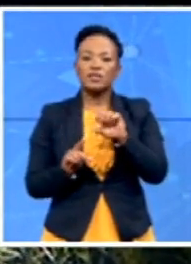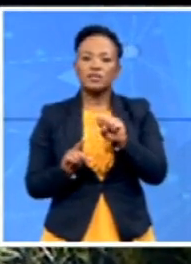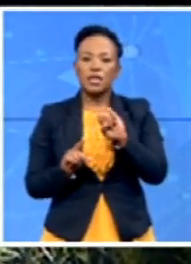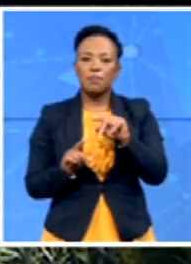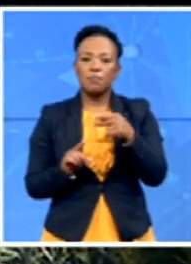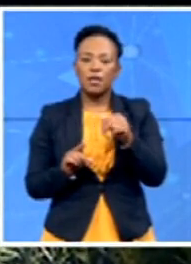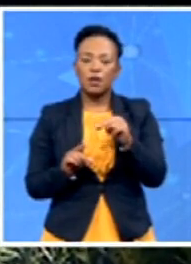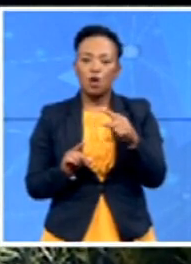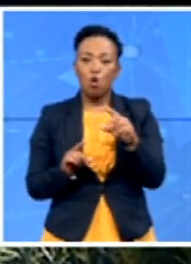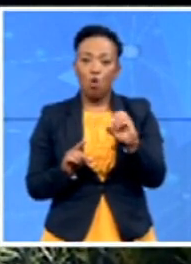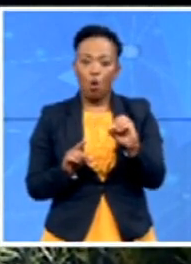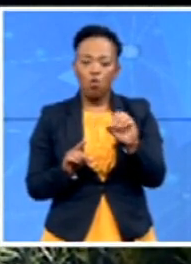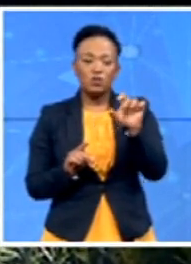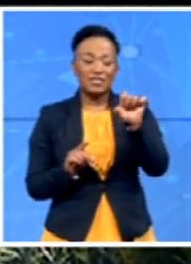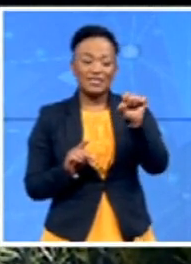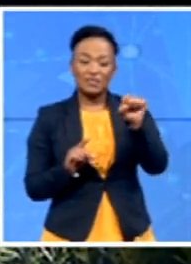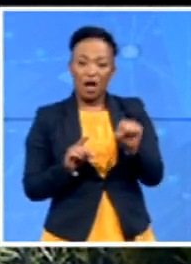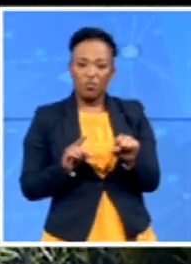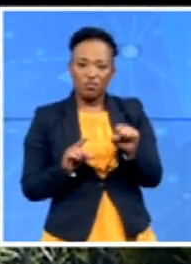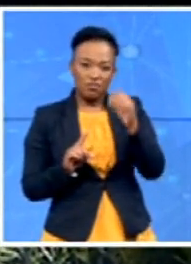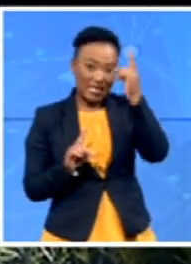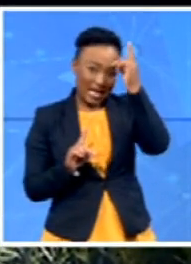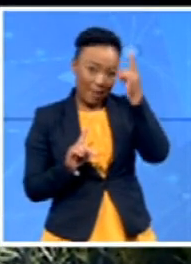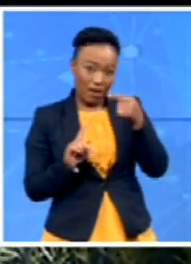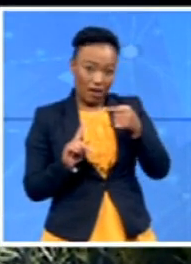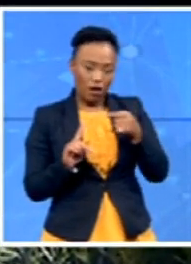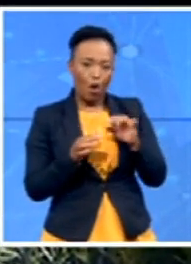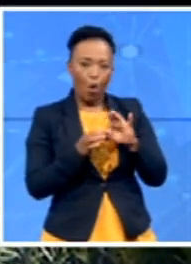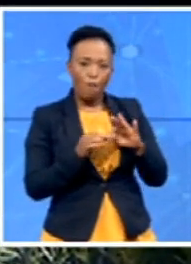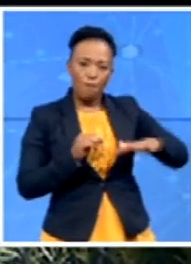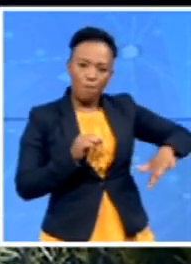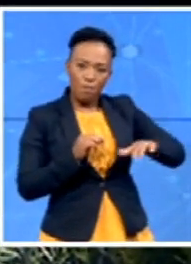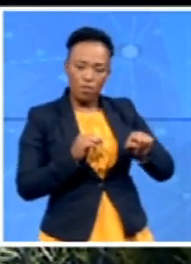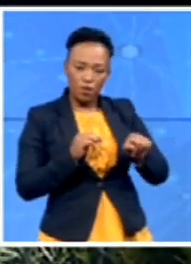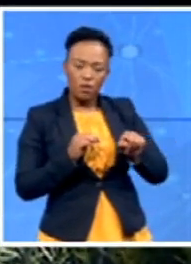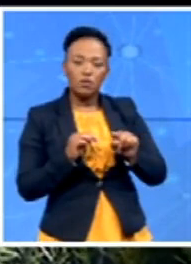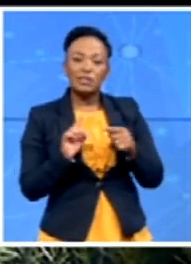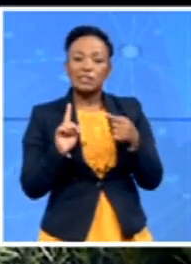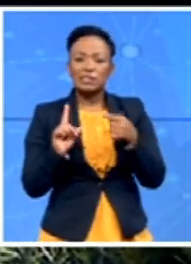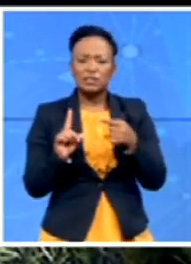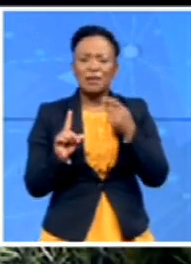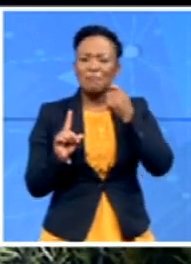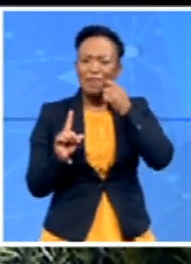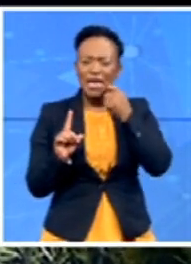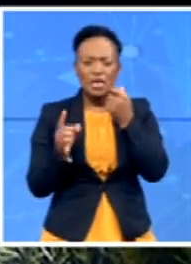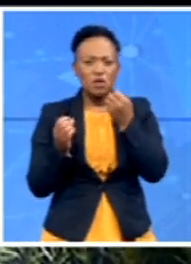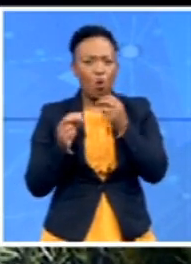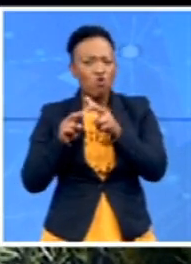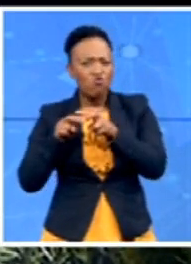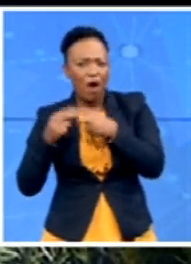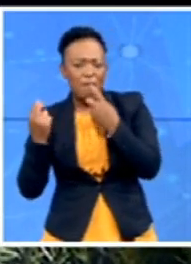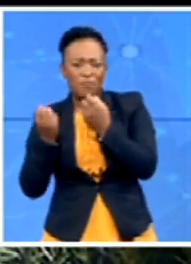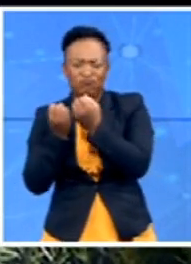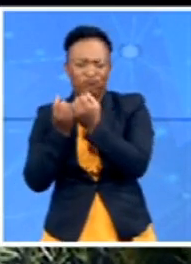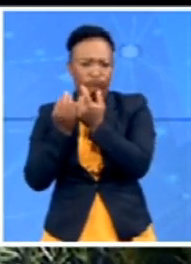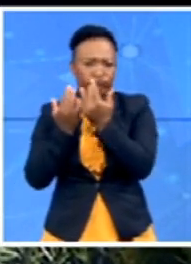second appearance relating to numerous counts of rape. You remember that last time he was